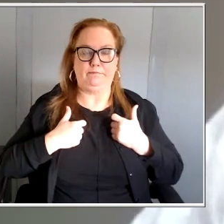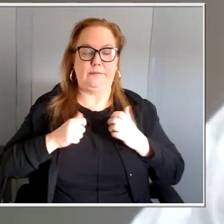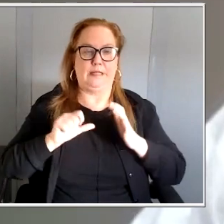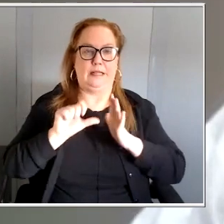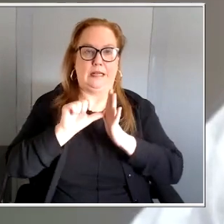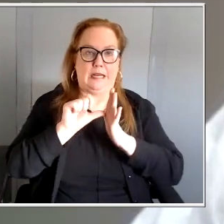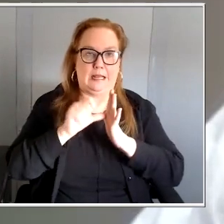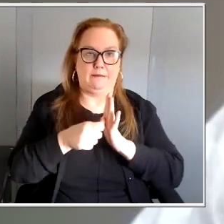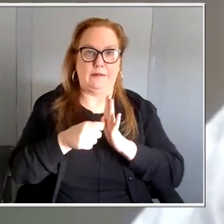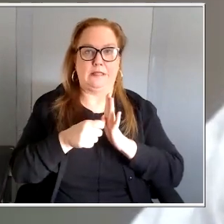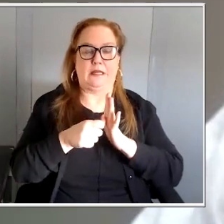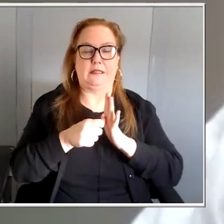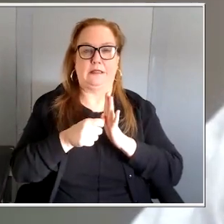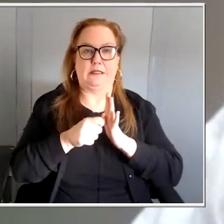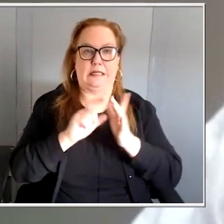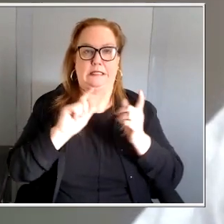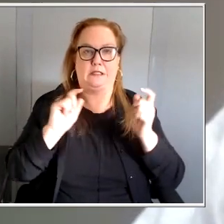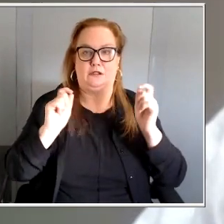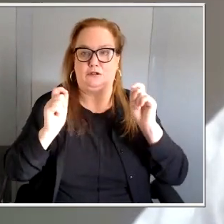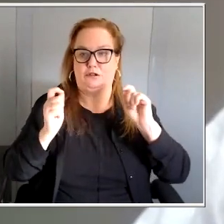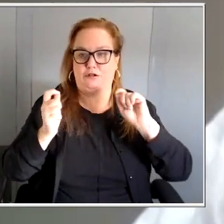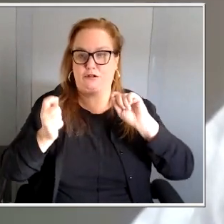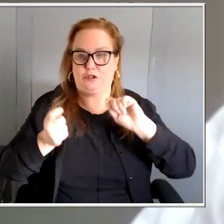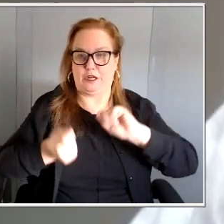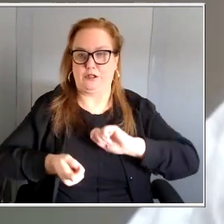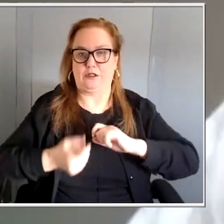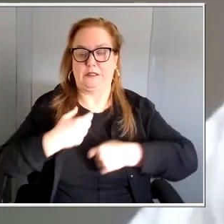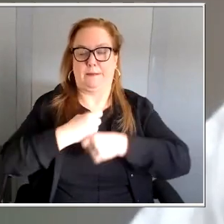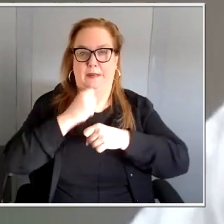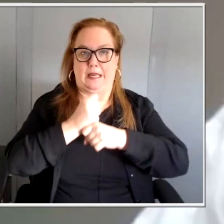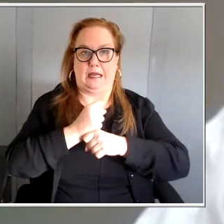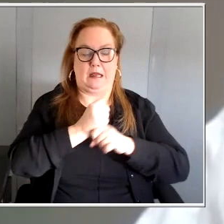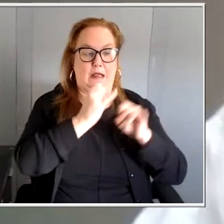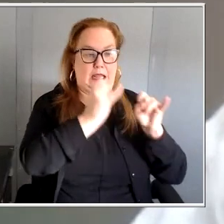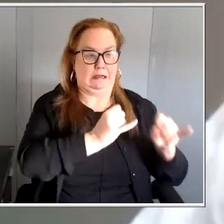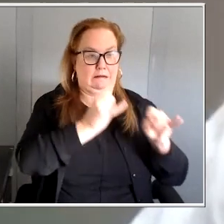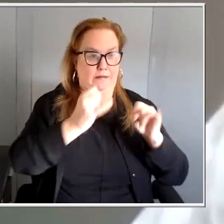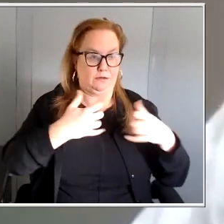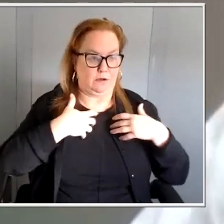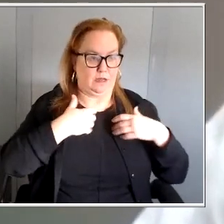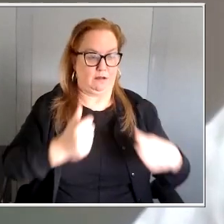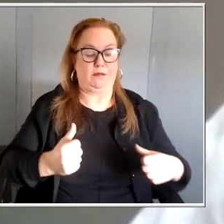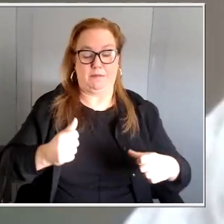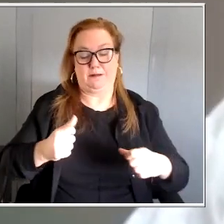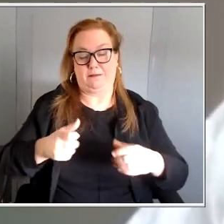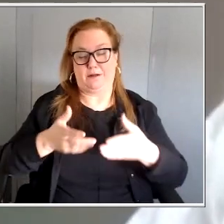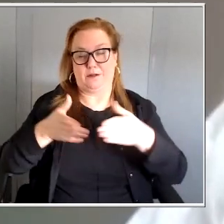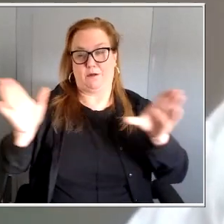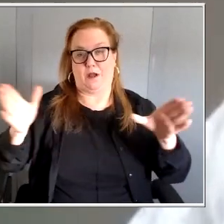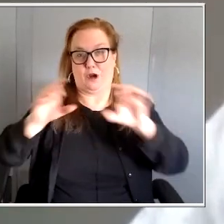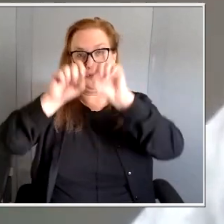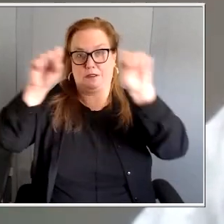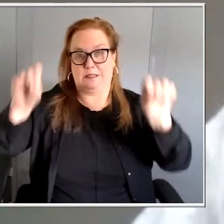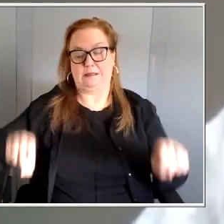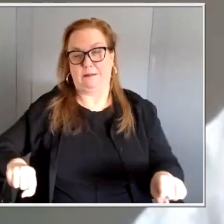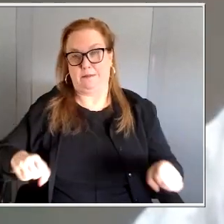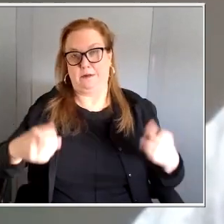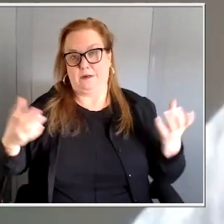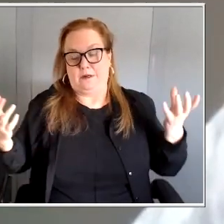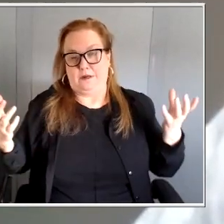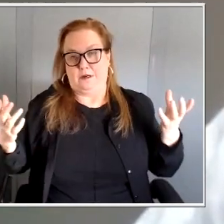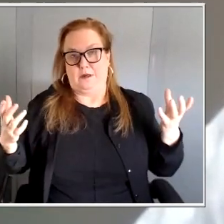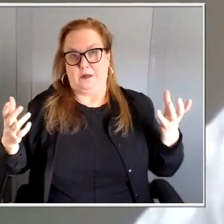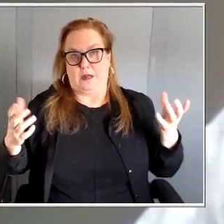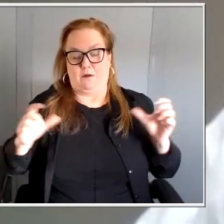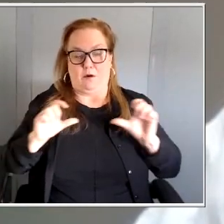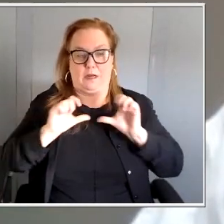re-emphasize its changes that it's created, not only on our individual health, but on our healthcare system, and how we've been forced to